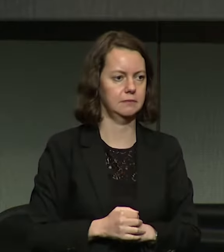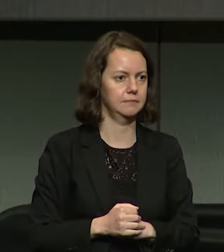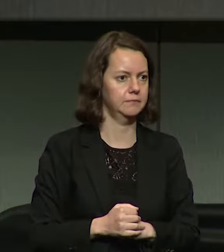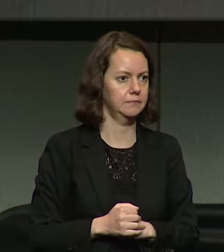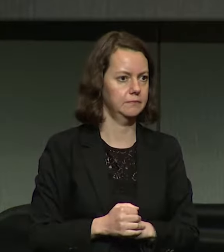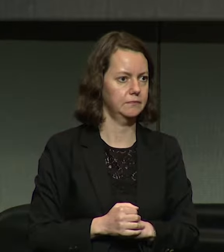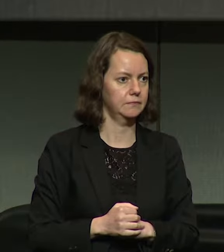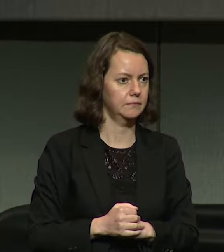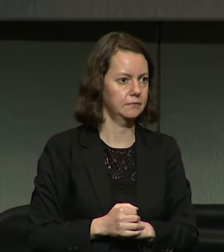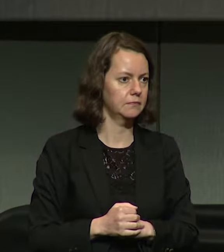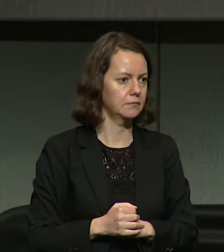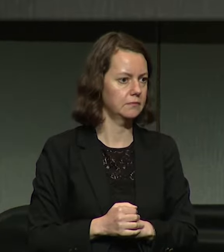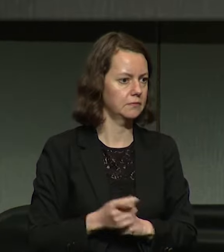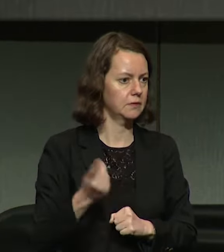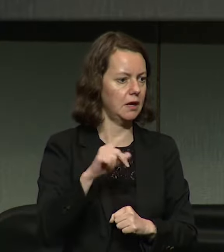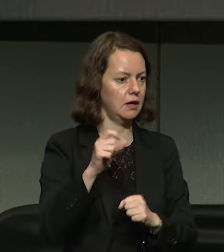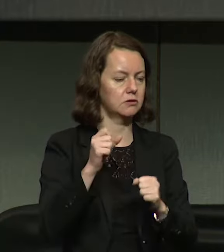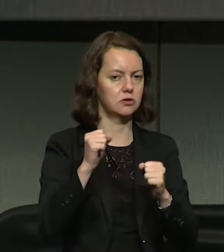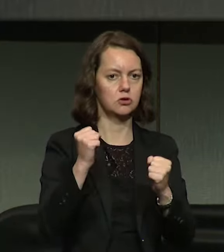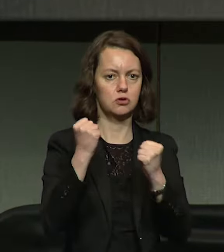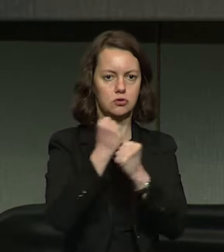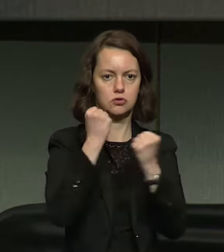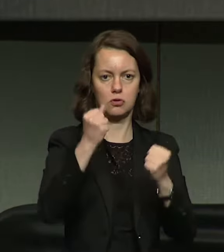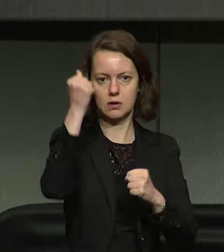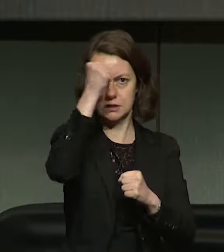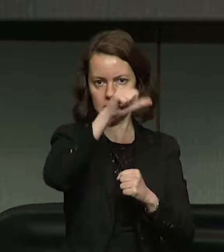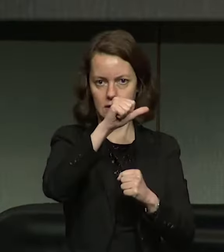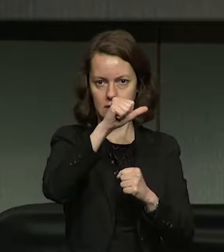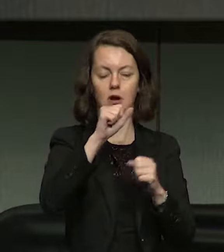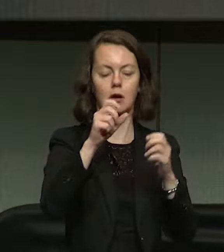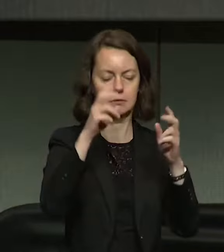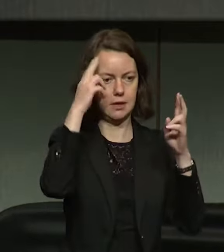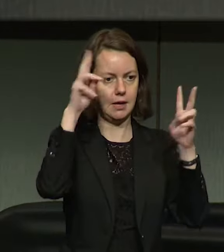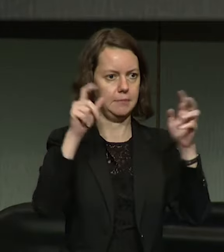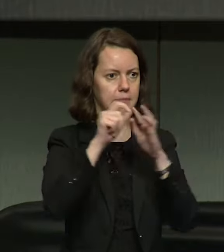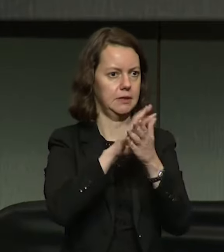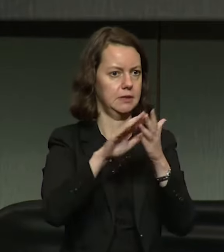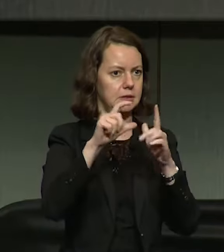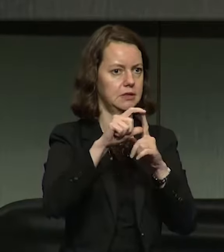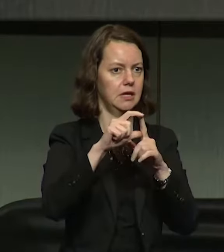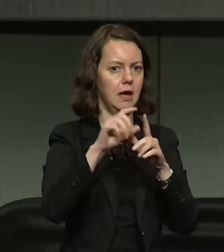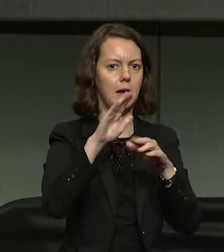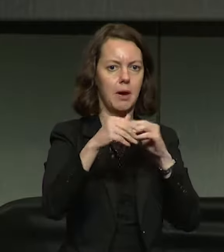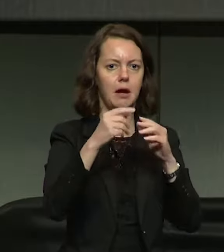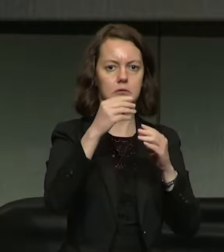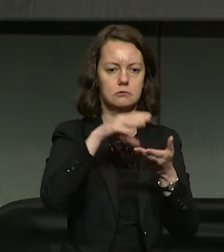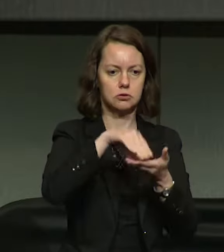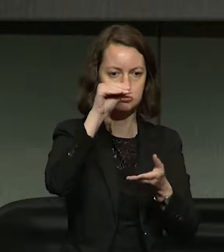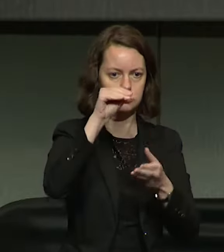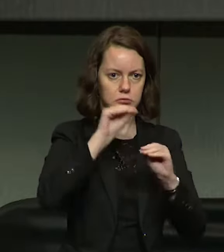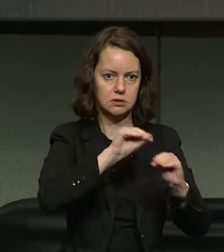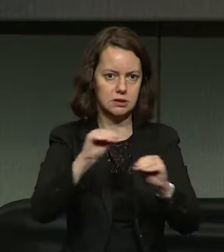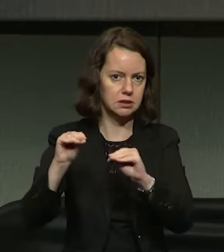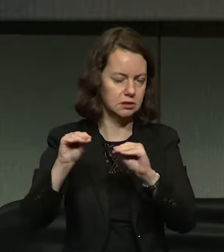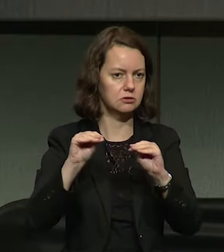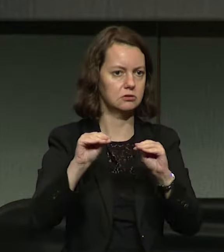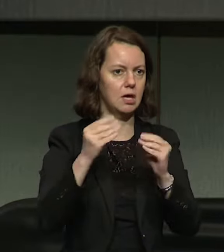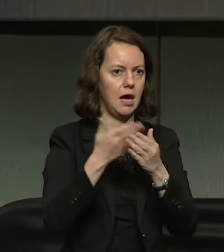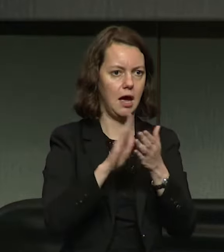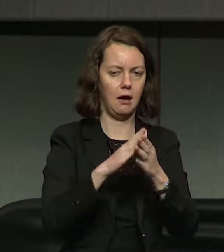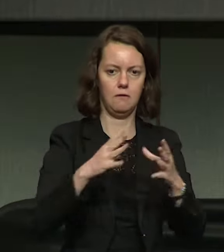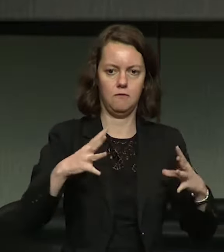his thesis, Strong and Smart, Towards a Pedagogy for Emancipation,